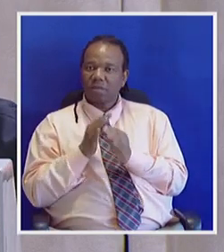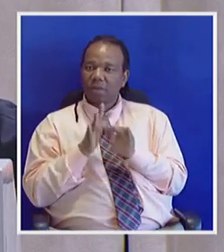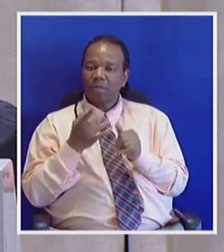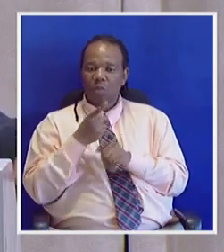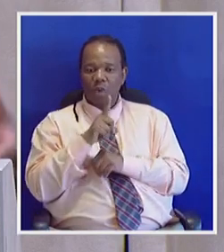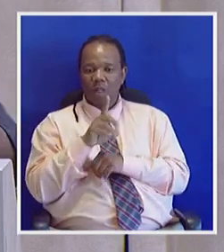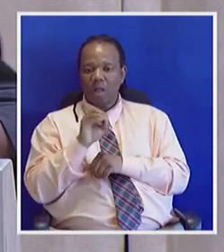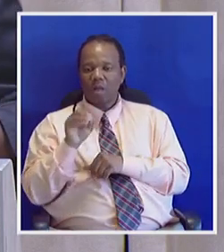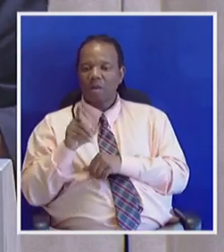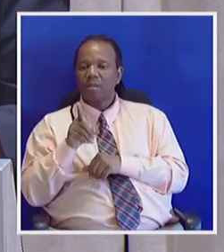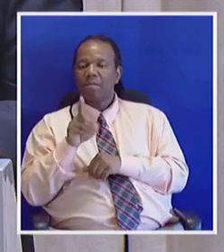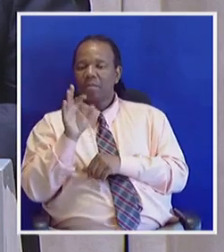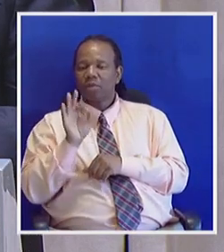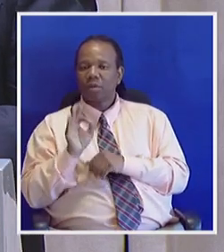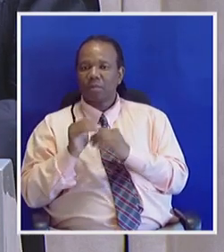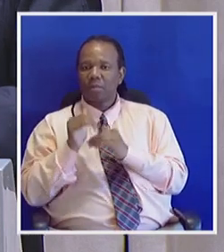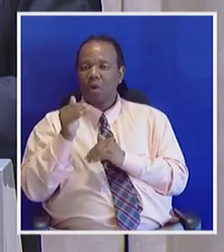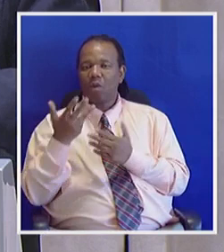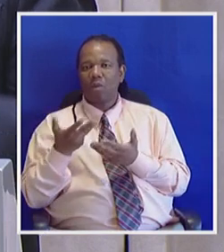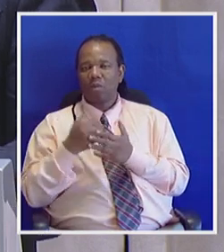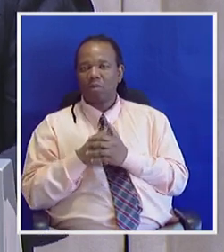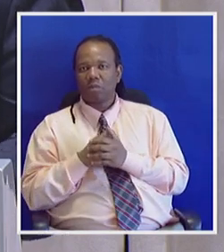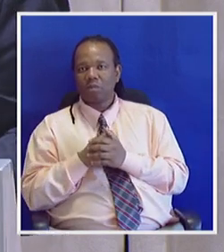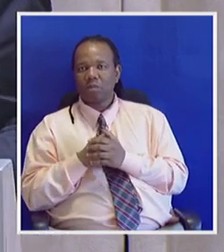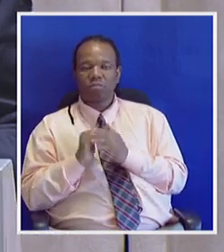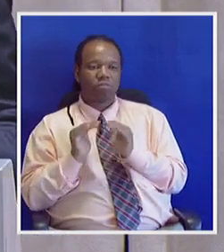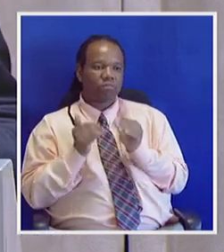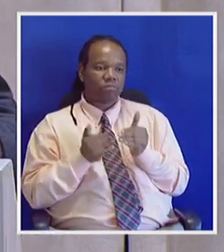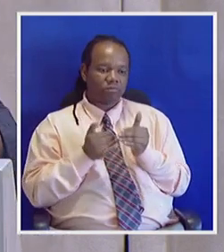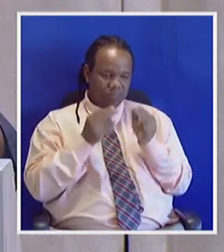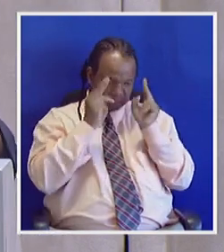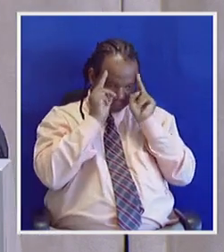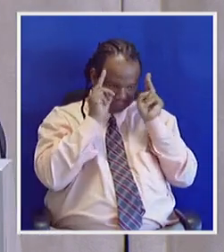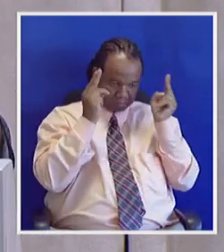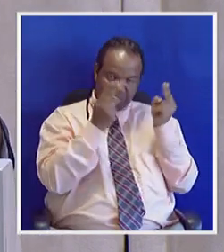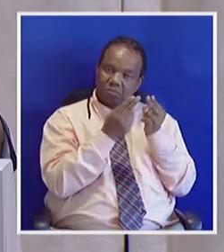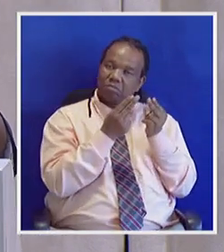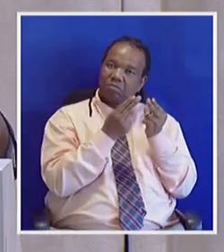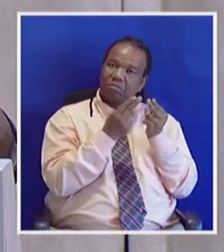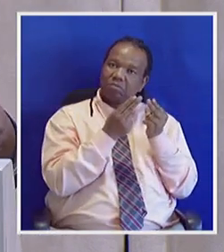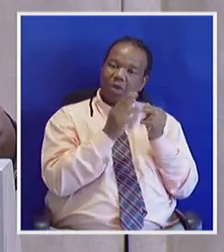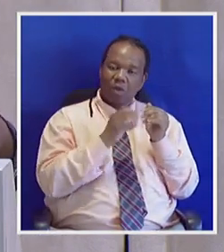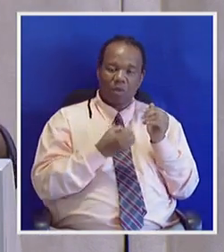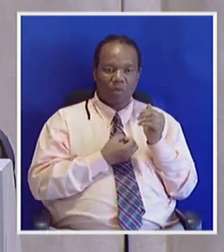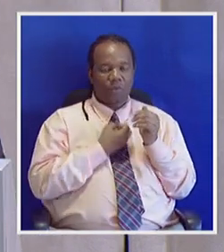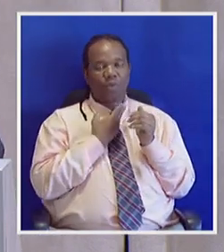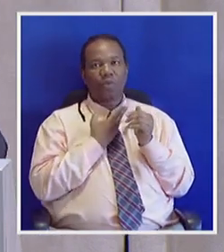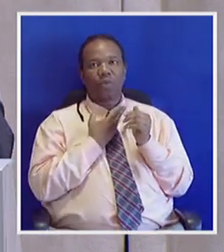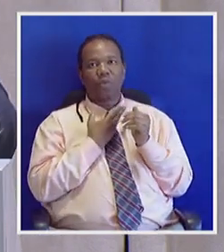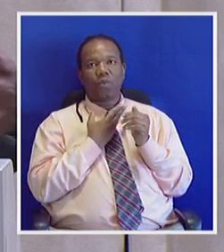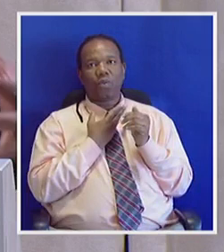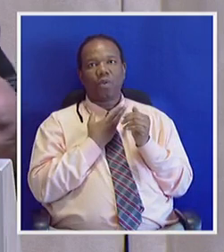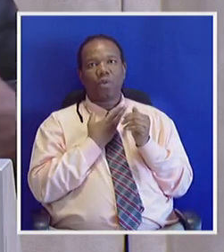100%. And you now look at higher education, the number of young people who are now in